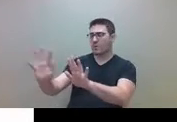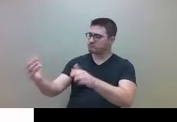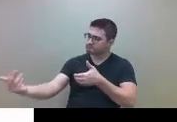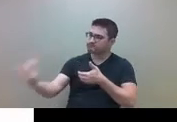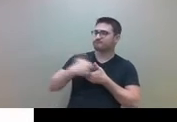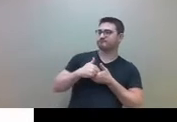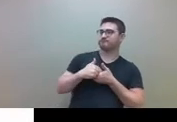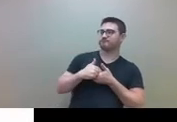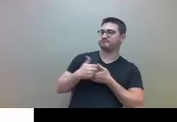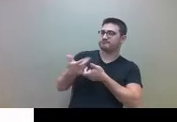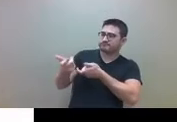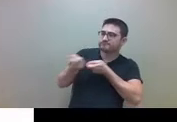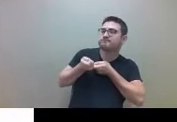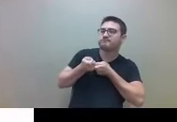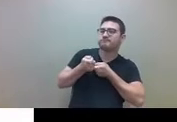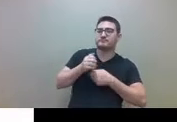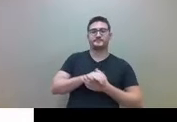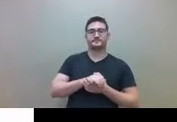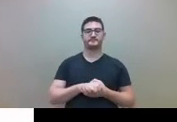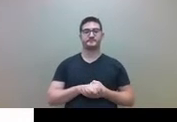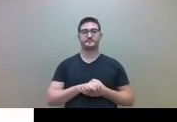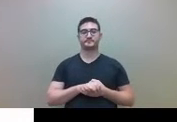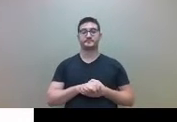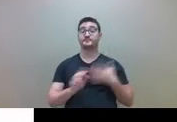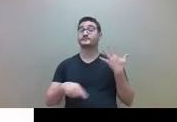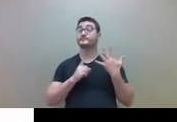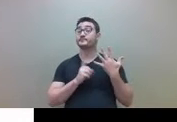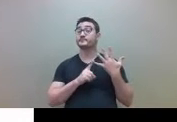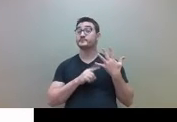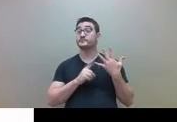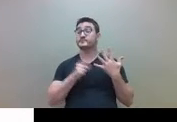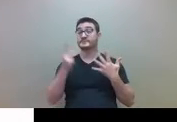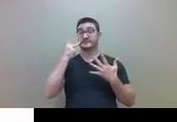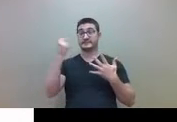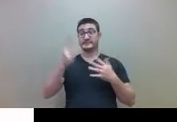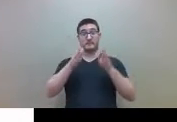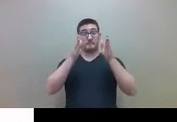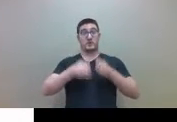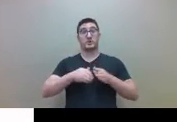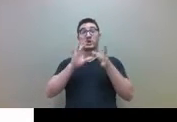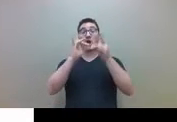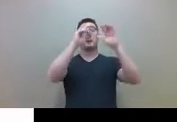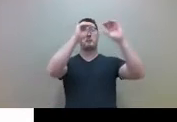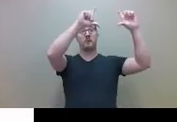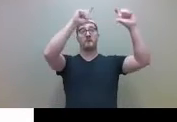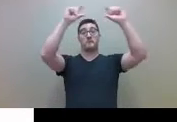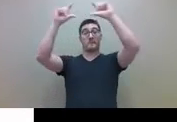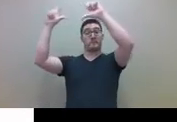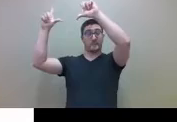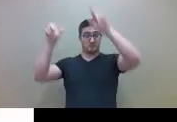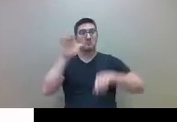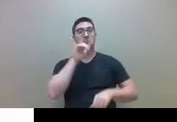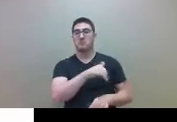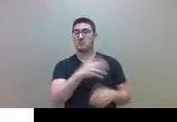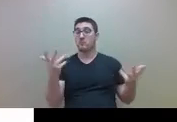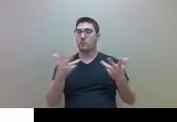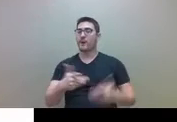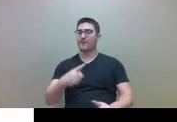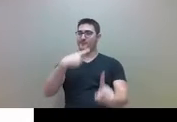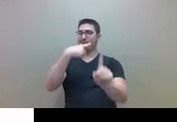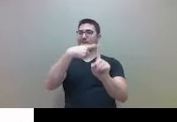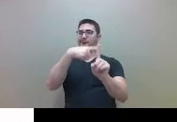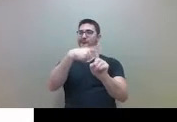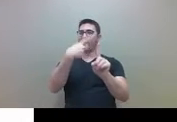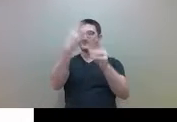Let's see, finding opportunities to share positive stories and acknowledge those in your circle of care. Well, that's very much part and parcel